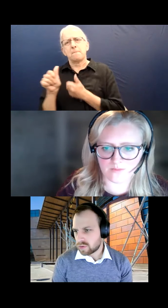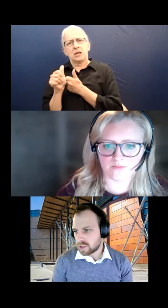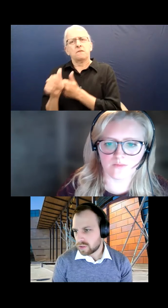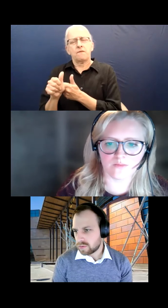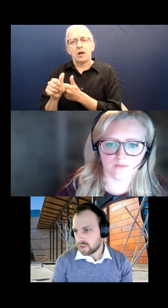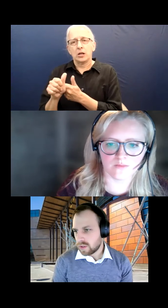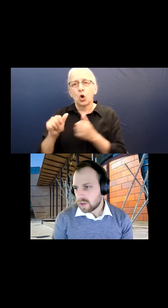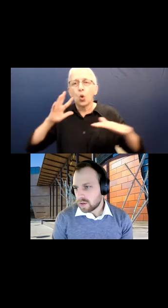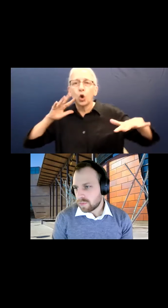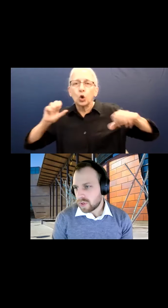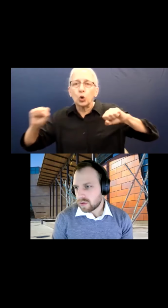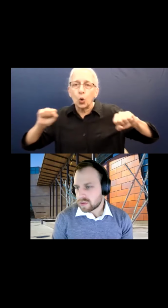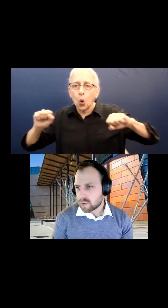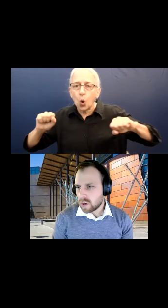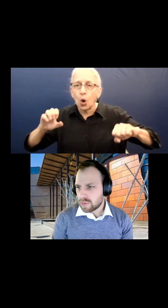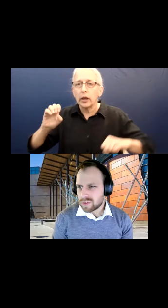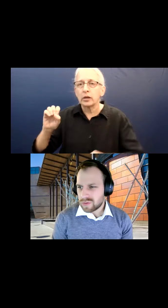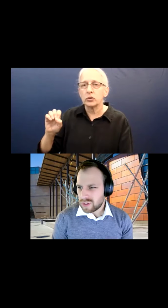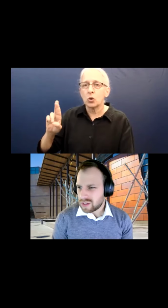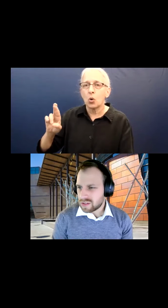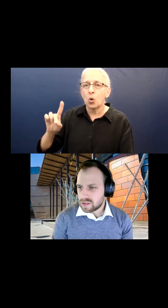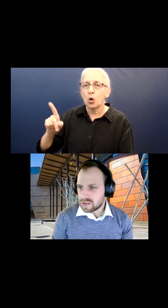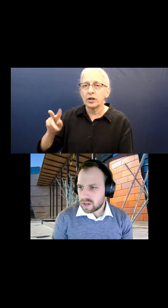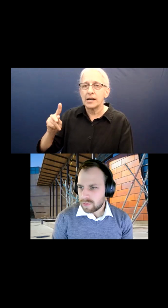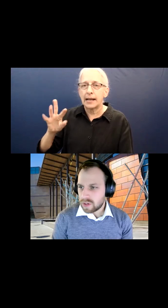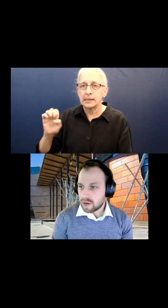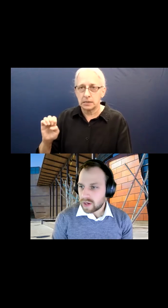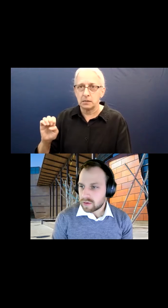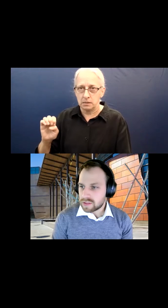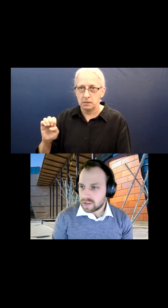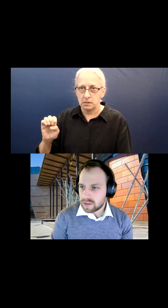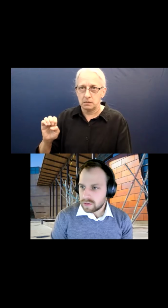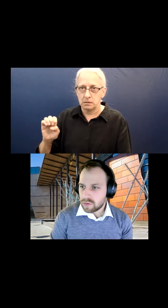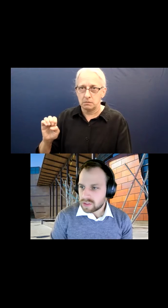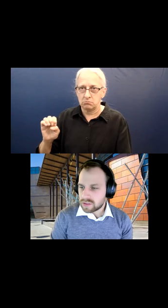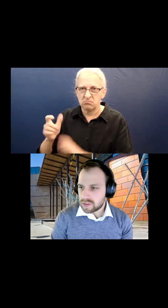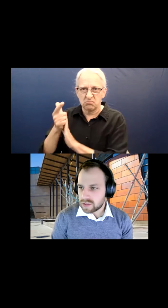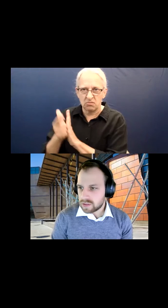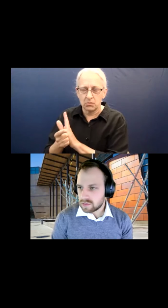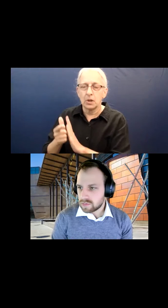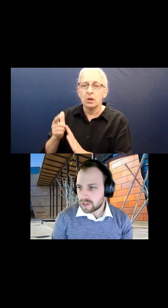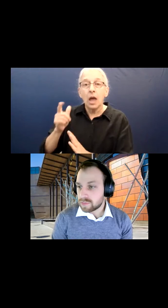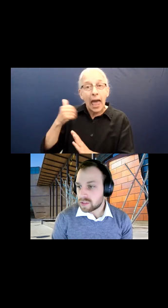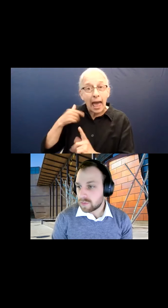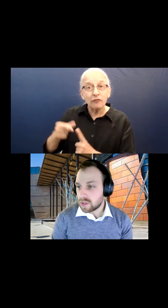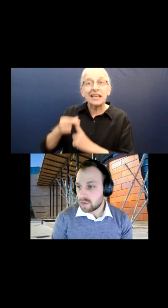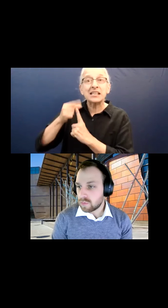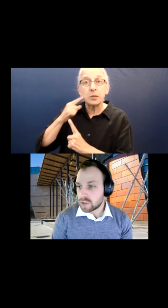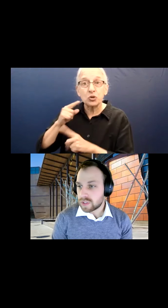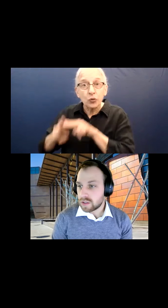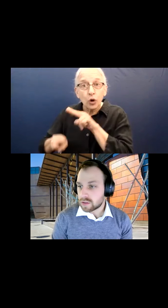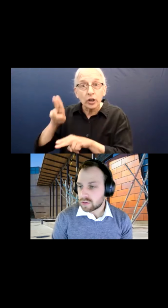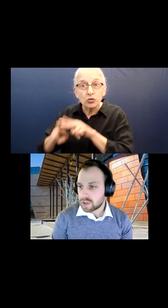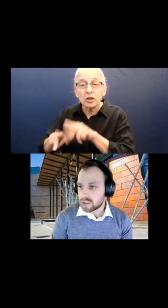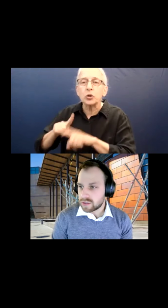for construction, but there is requirements during the weekends and off hours that the noise does have to cease. So that would be something,